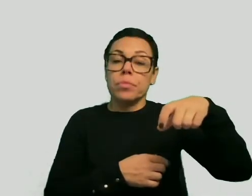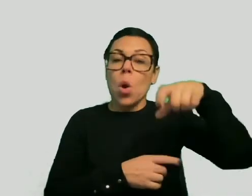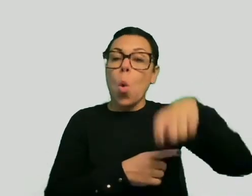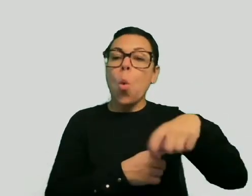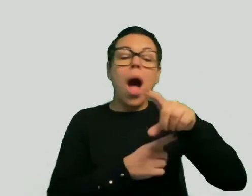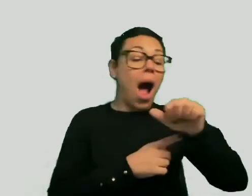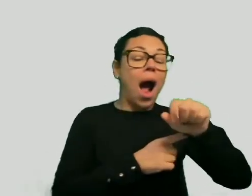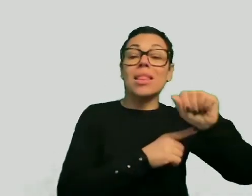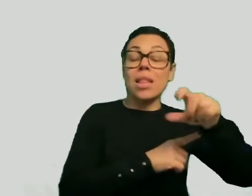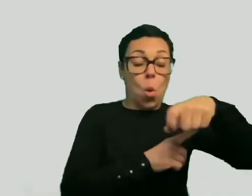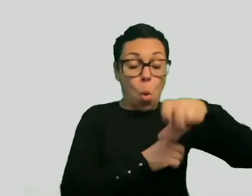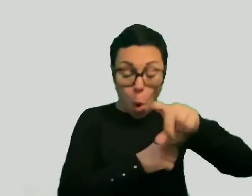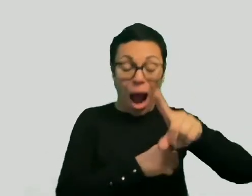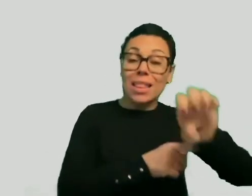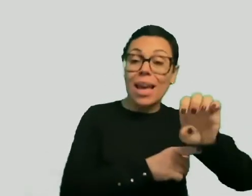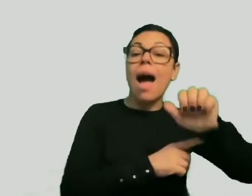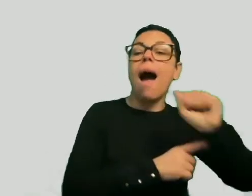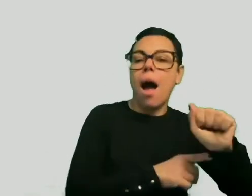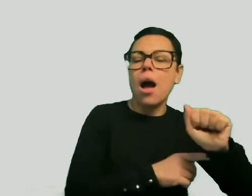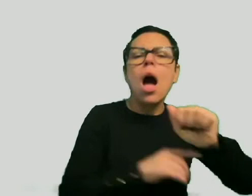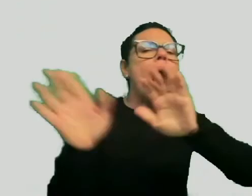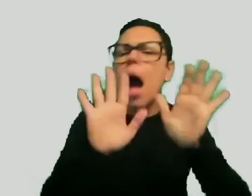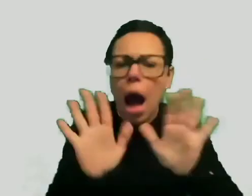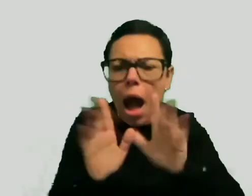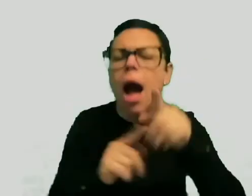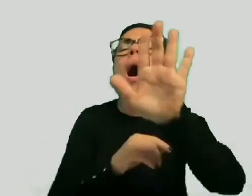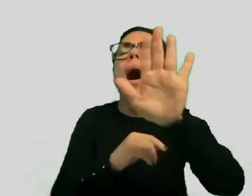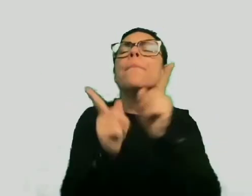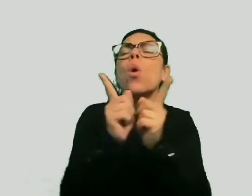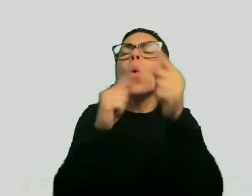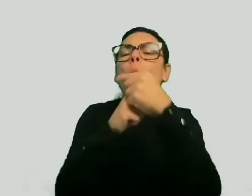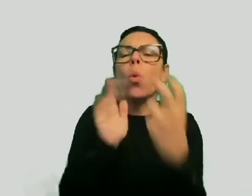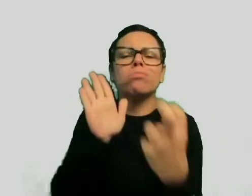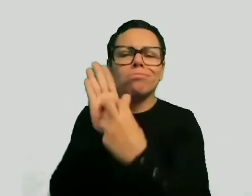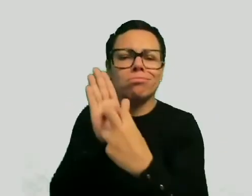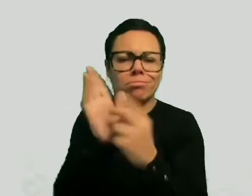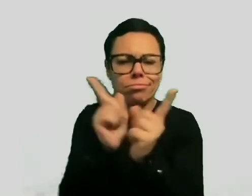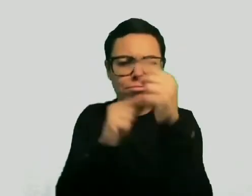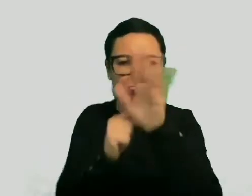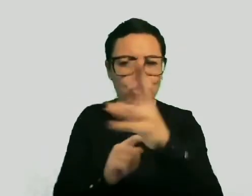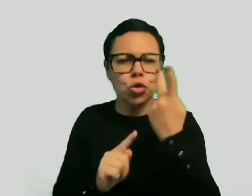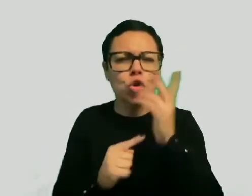The QR code again, yes. The QR code again is here.